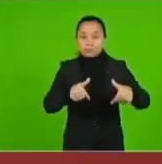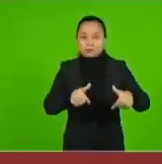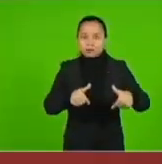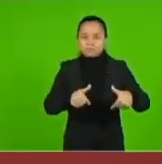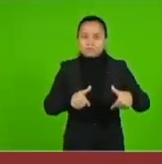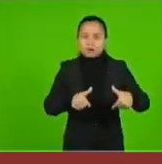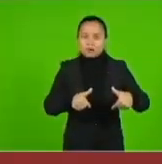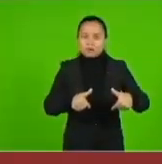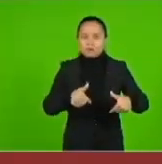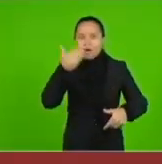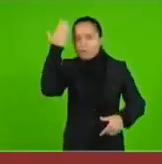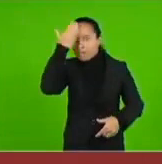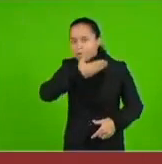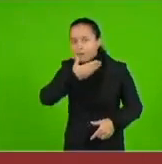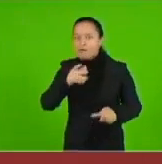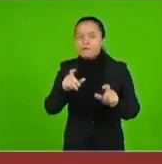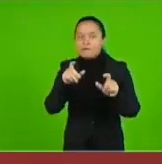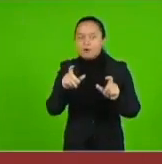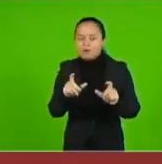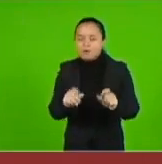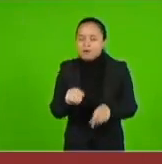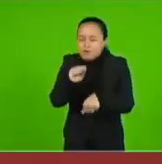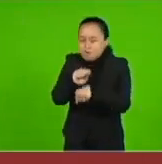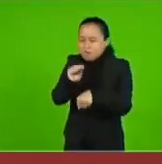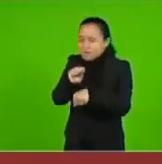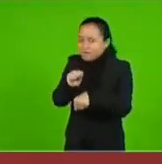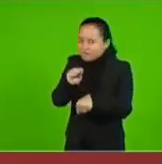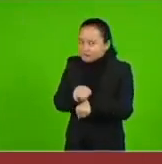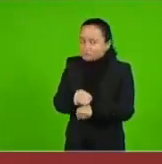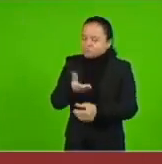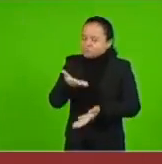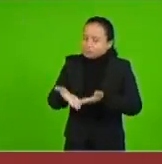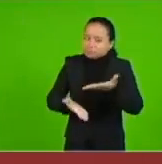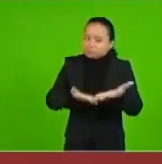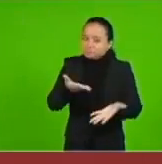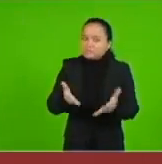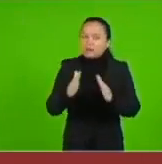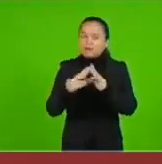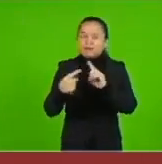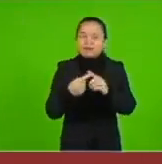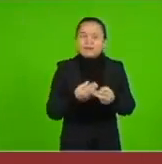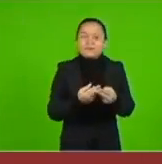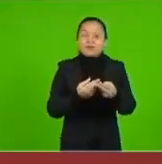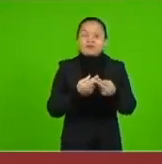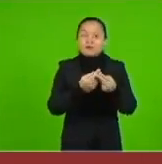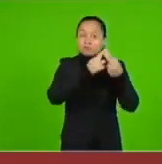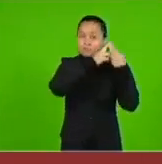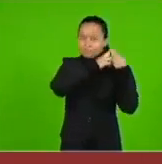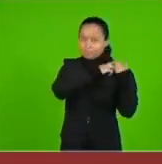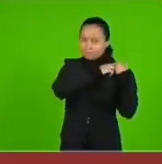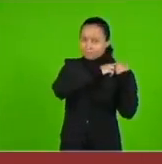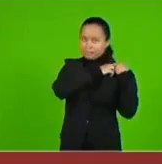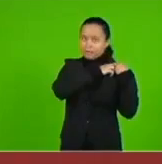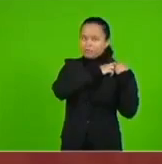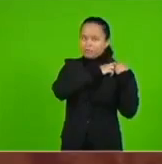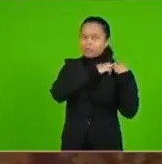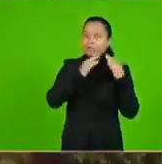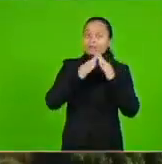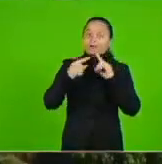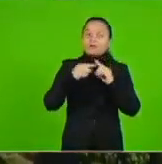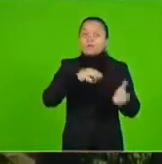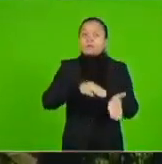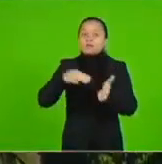Many actions prove the zeal and the responsible way in which the Maranatha Christian Church takes care of